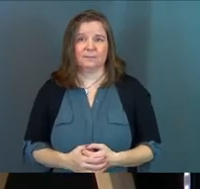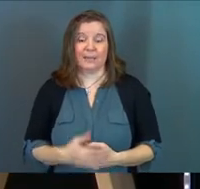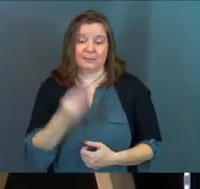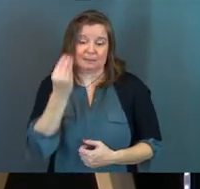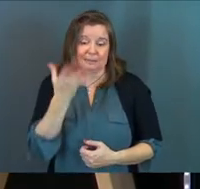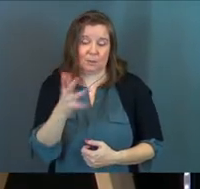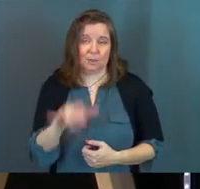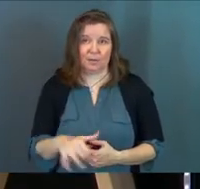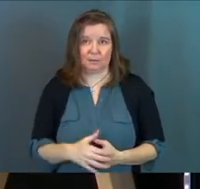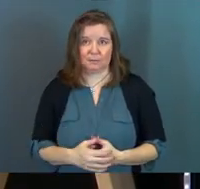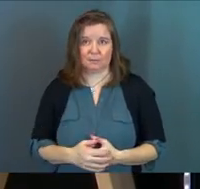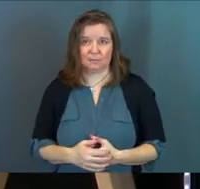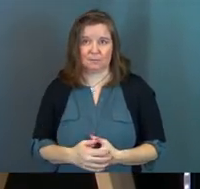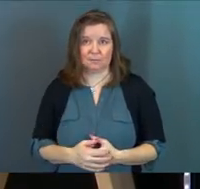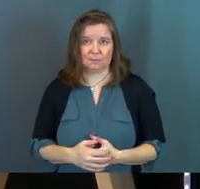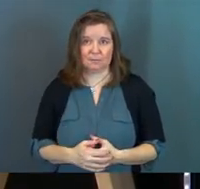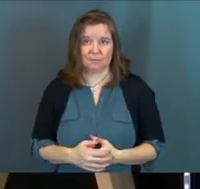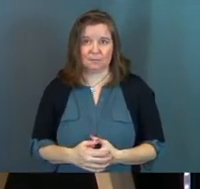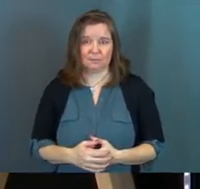I'll just tell you that.